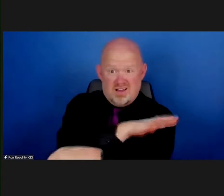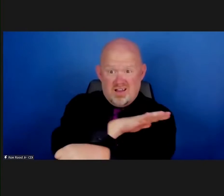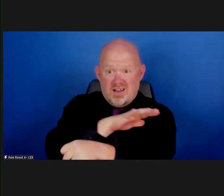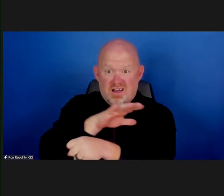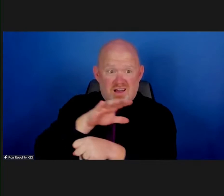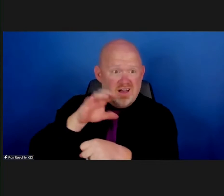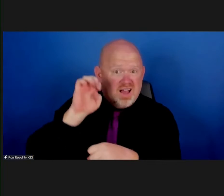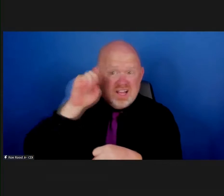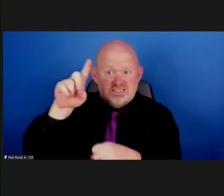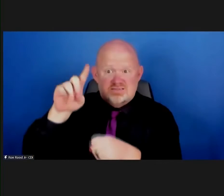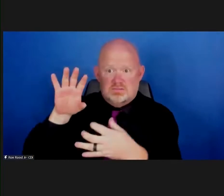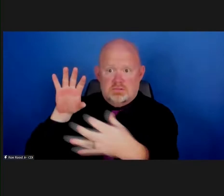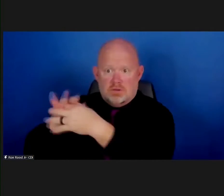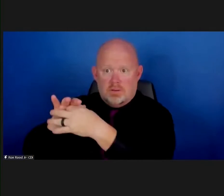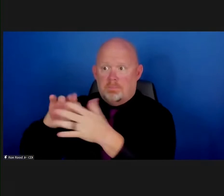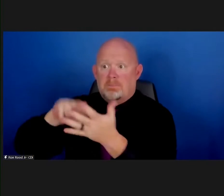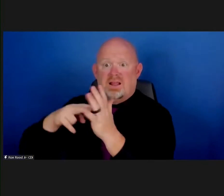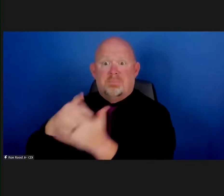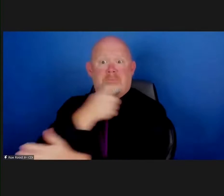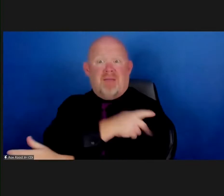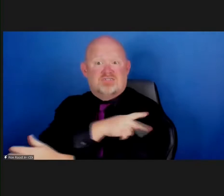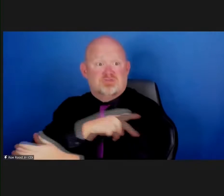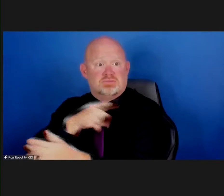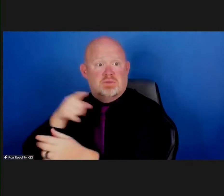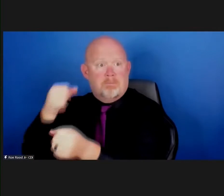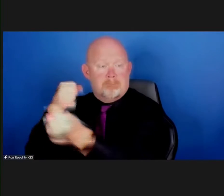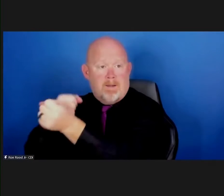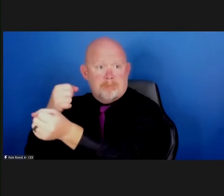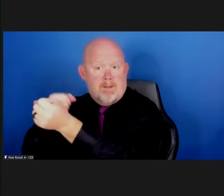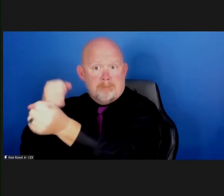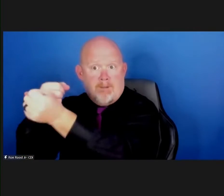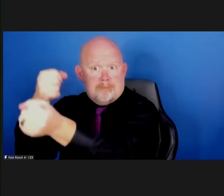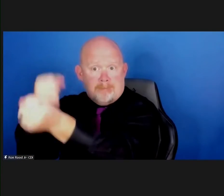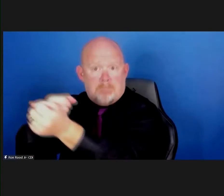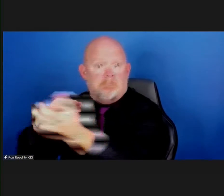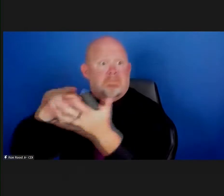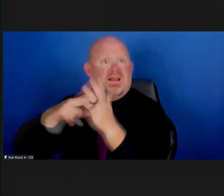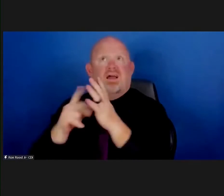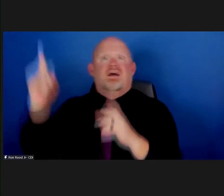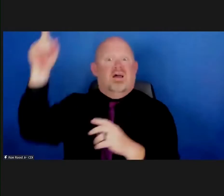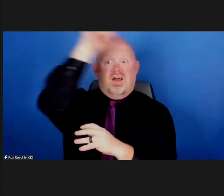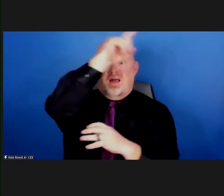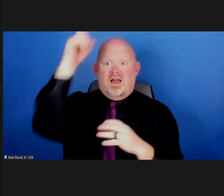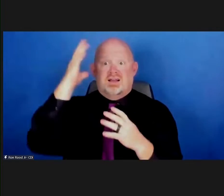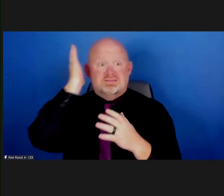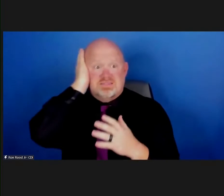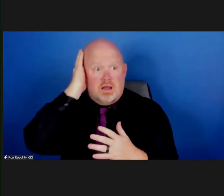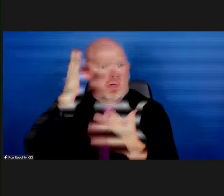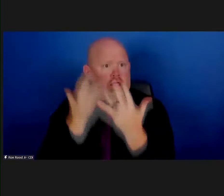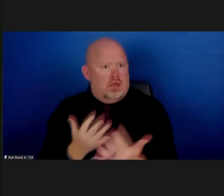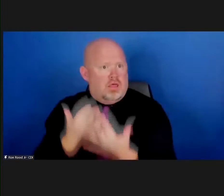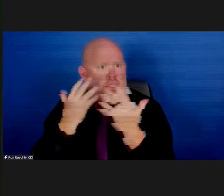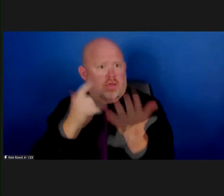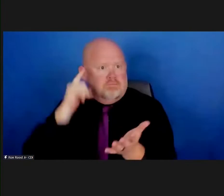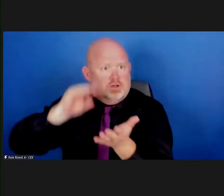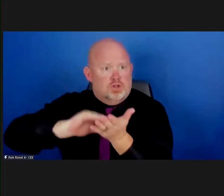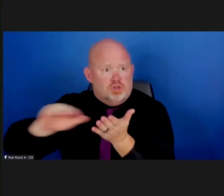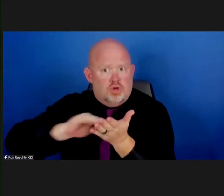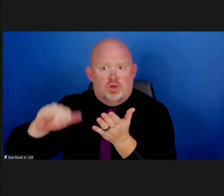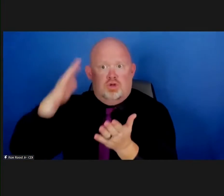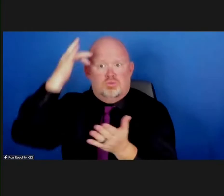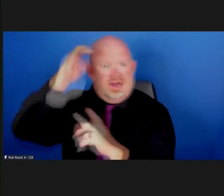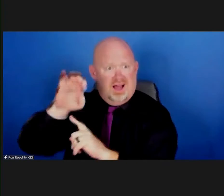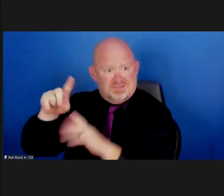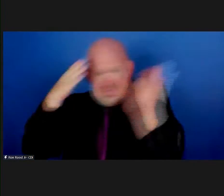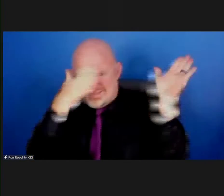patients within our hospitals who are awaiting discharge. But other times, it can be related to patients who are seeking